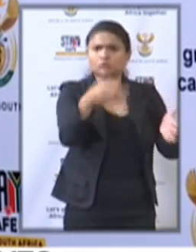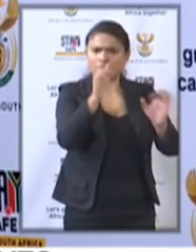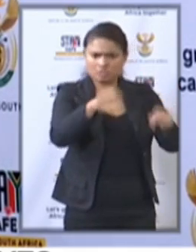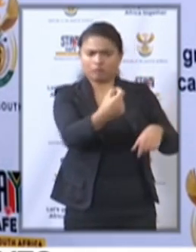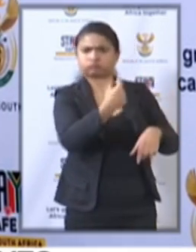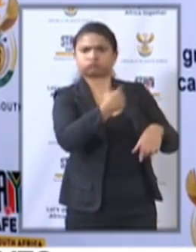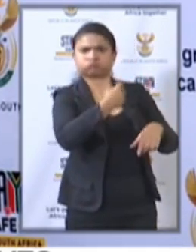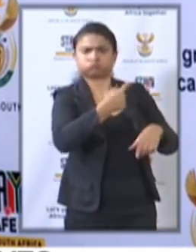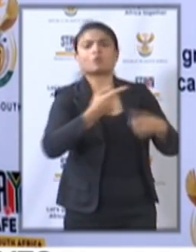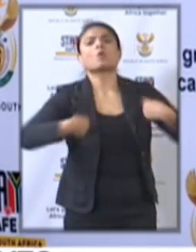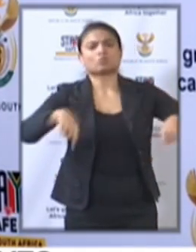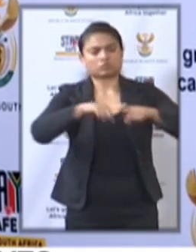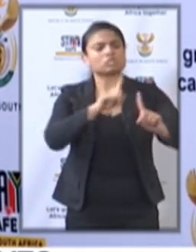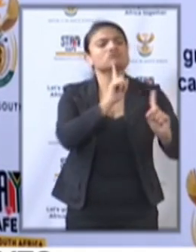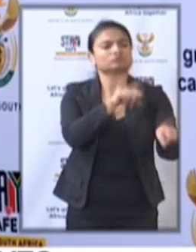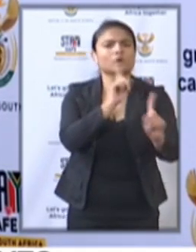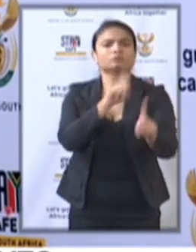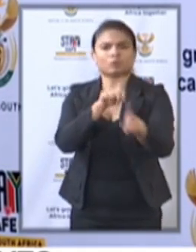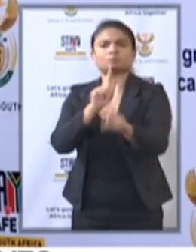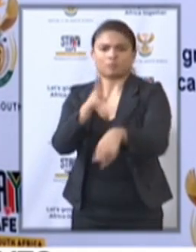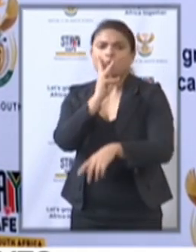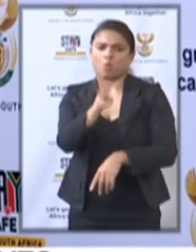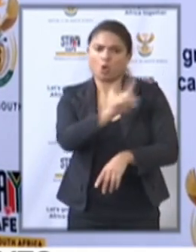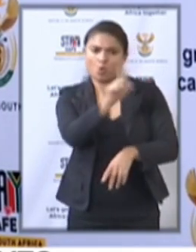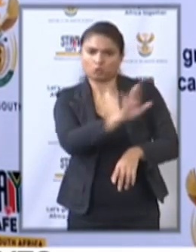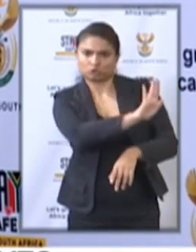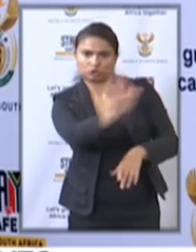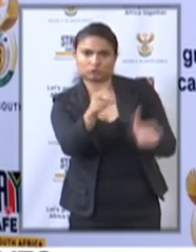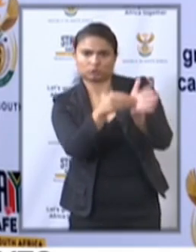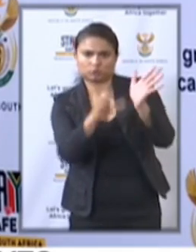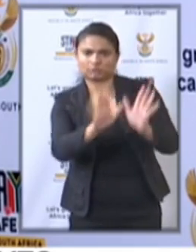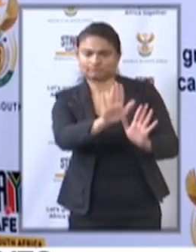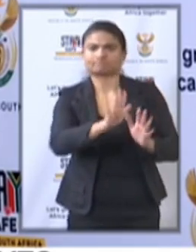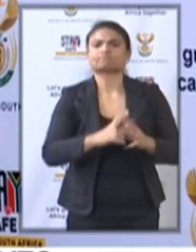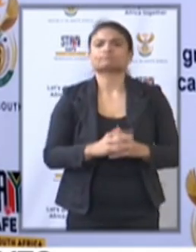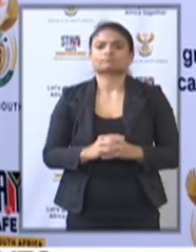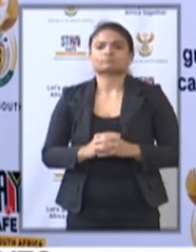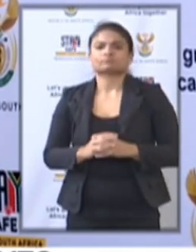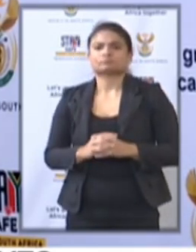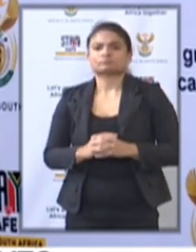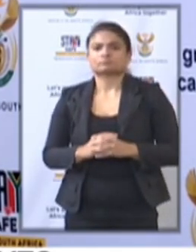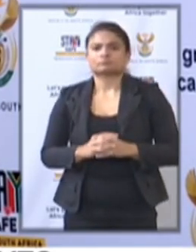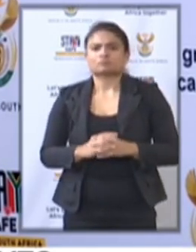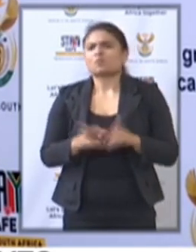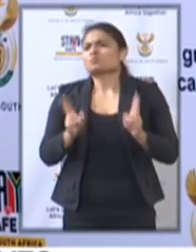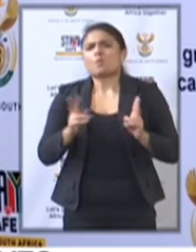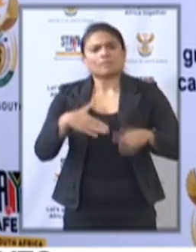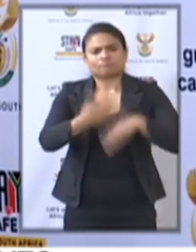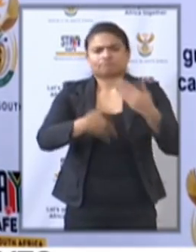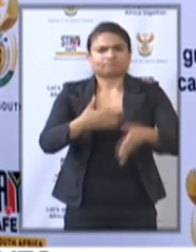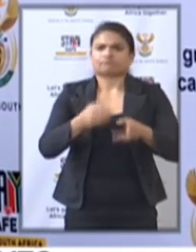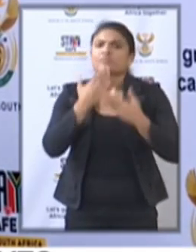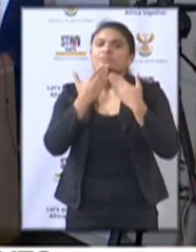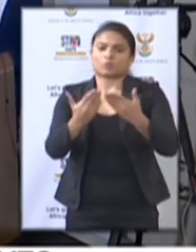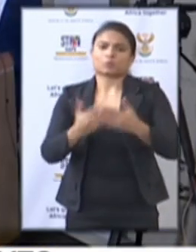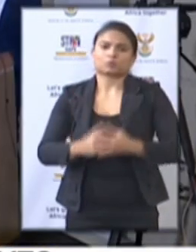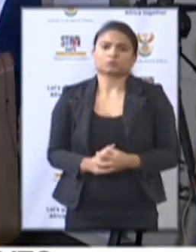to their queries, their personal queries that they have, as we normally do. Thank you very much.